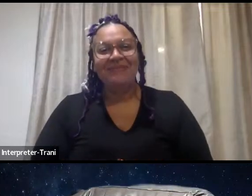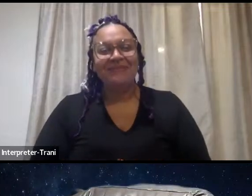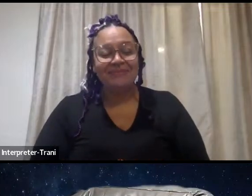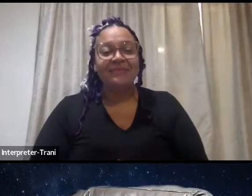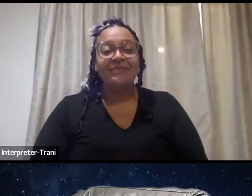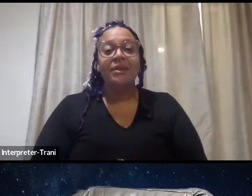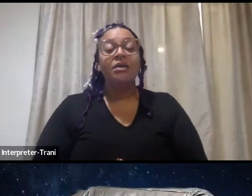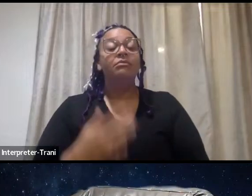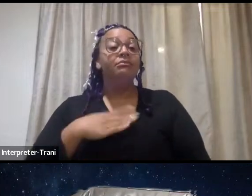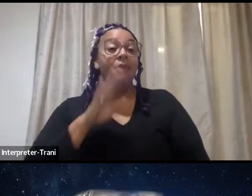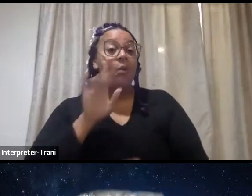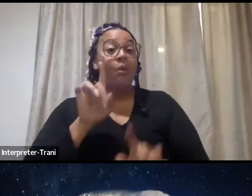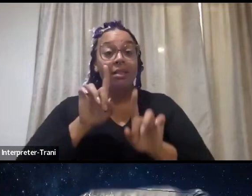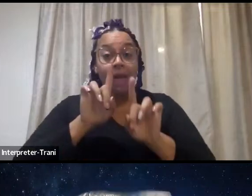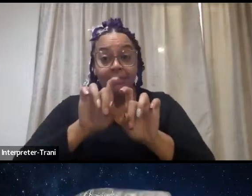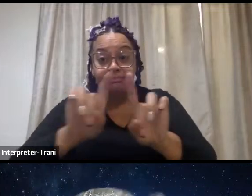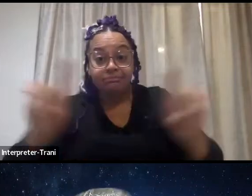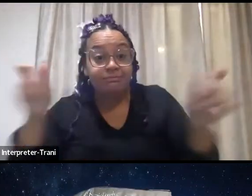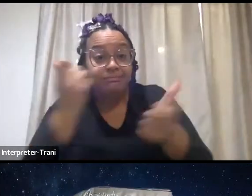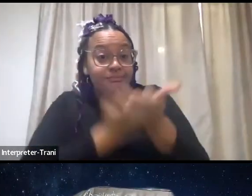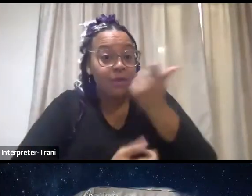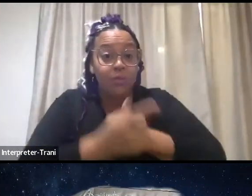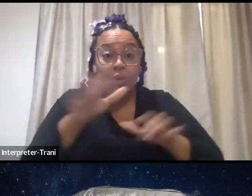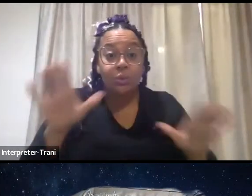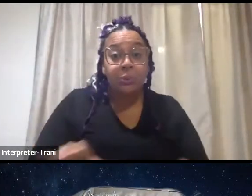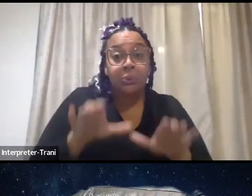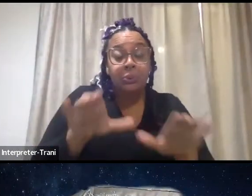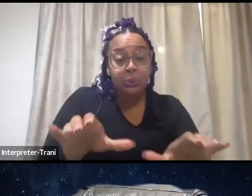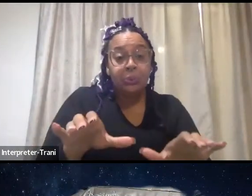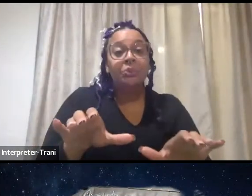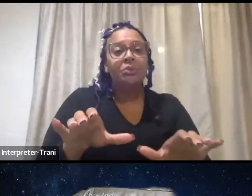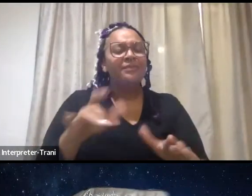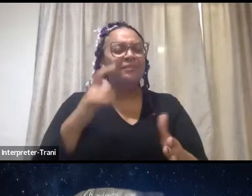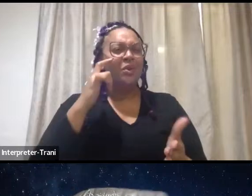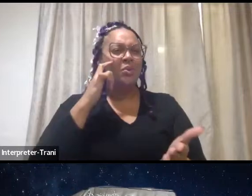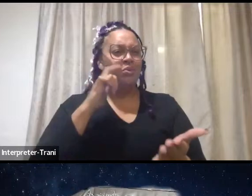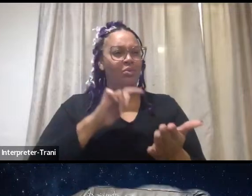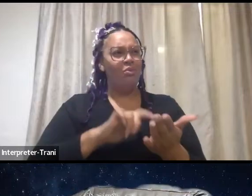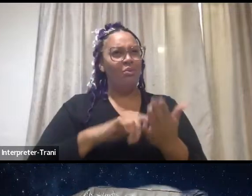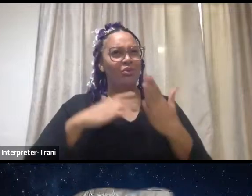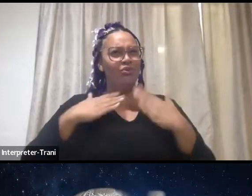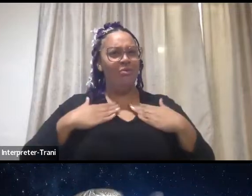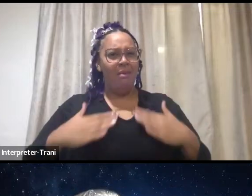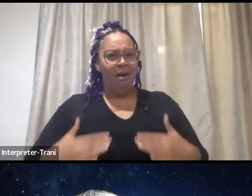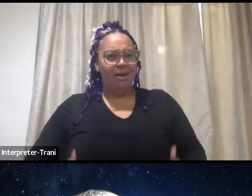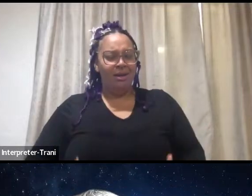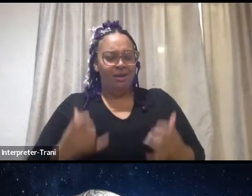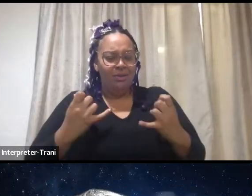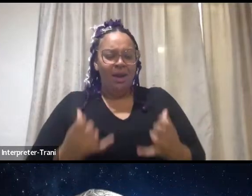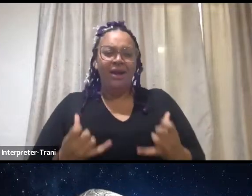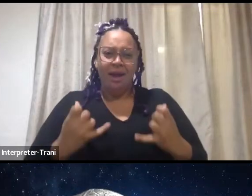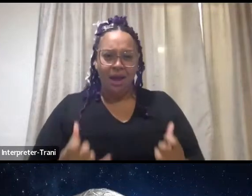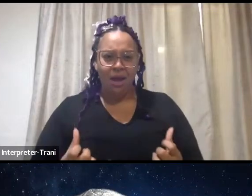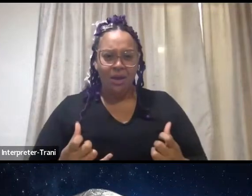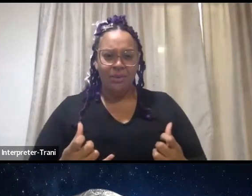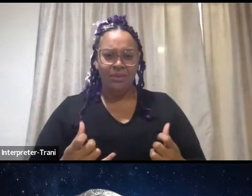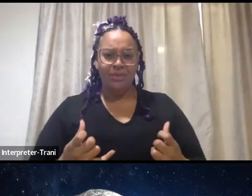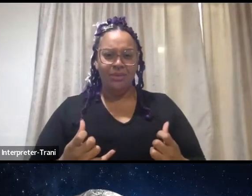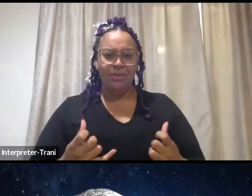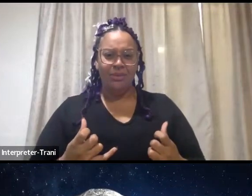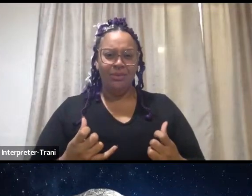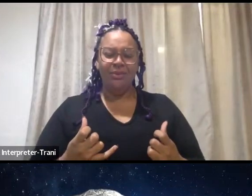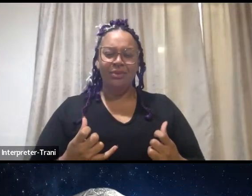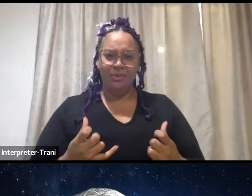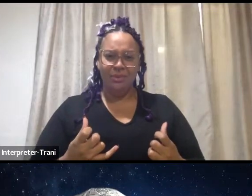ask everyone to do is just notice your body right now. Oh, let's go deep,